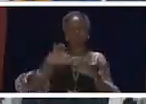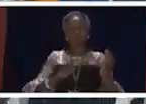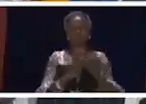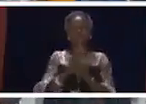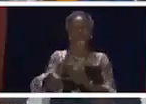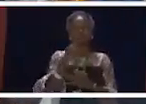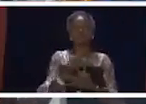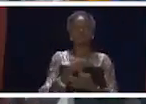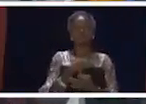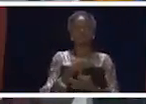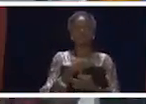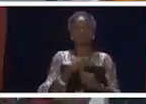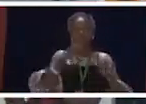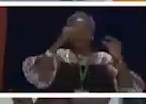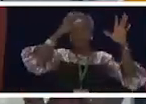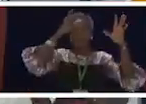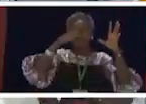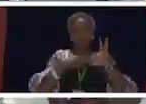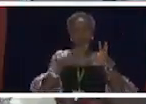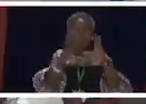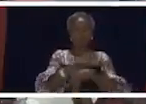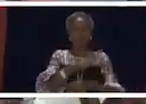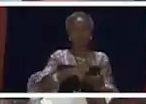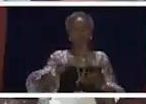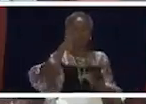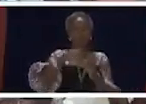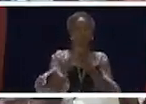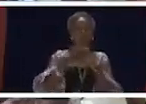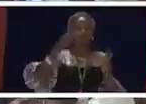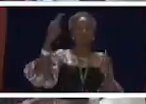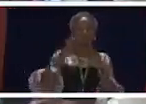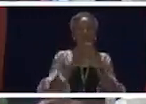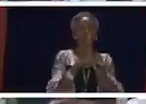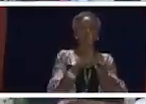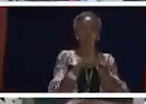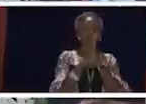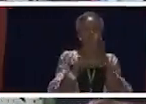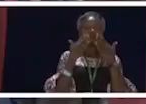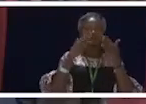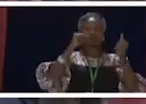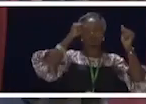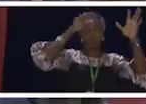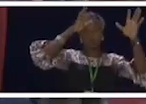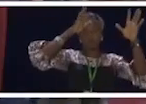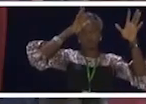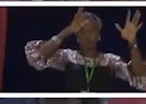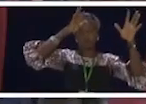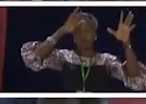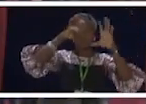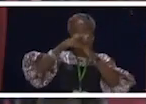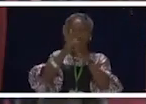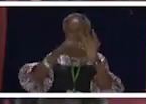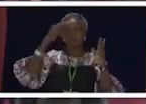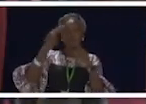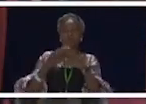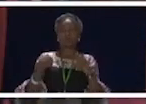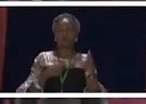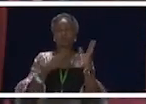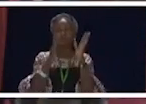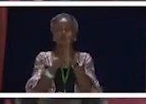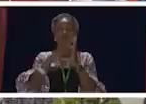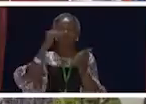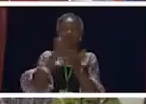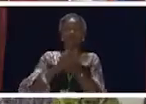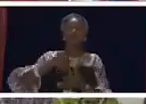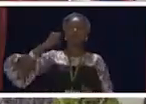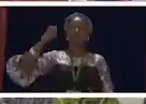me. Father, please take the glory in the name of Jesus. Thank you, Father Lord. In Jesus' name, we have